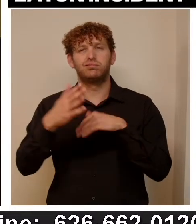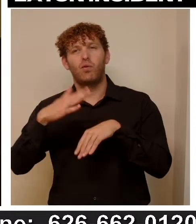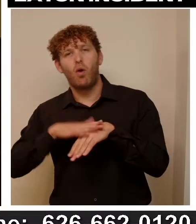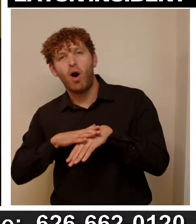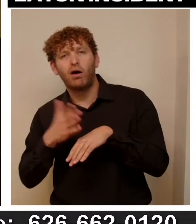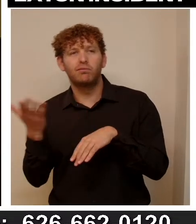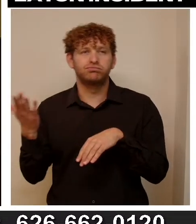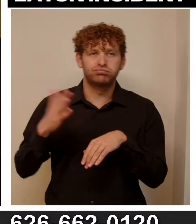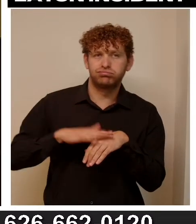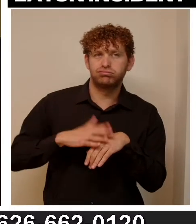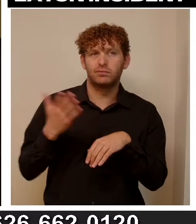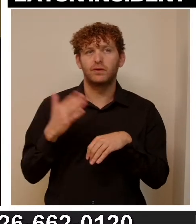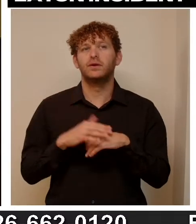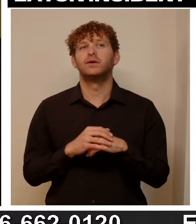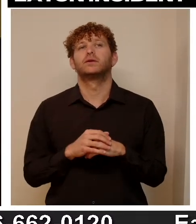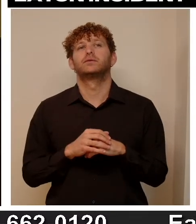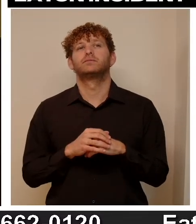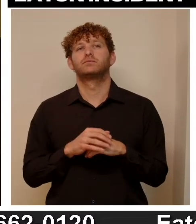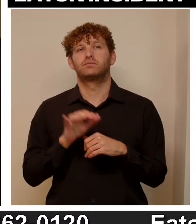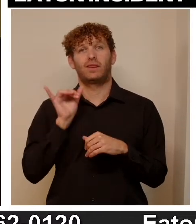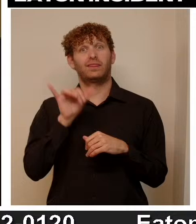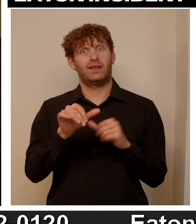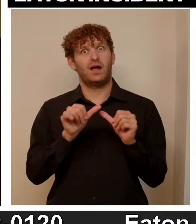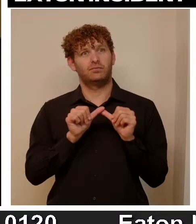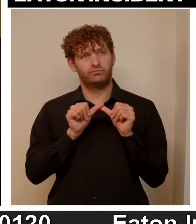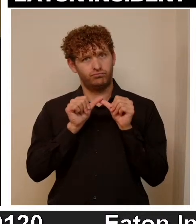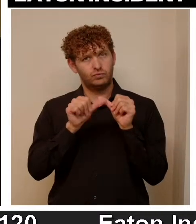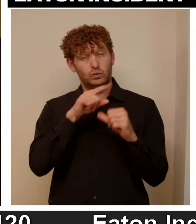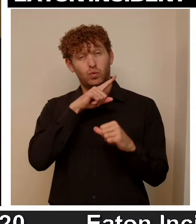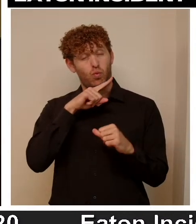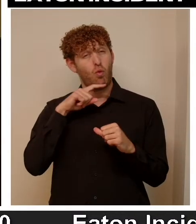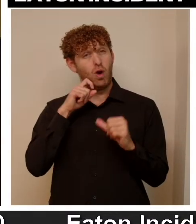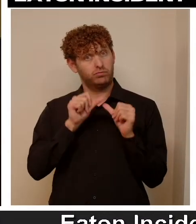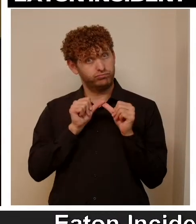However, that will keep the dry conditions going through at least Friday.